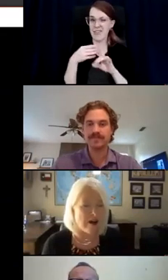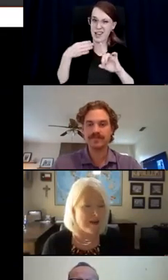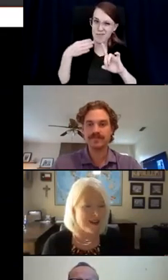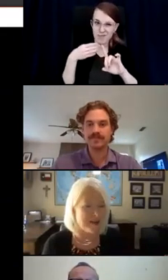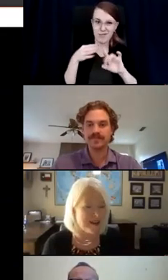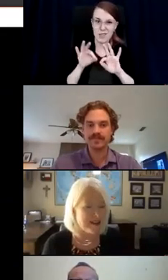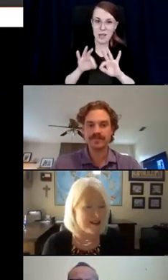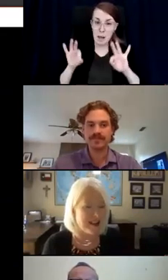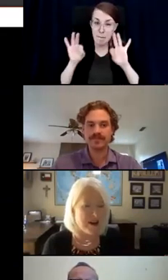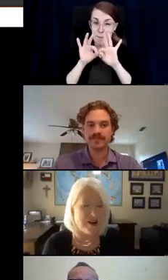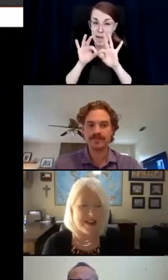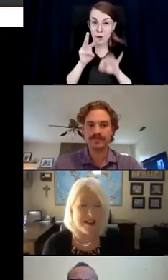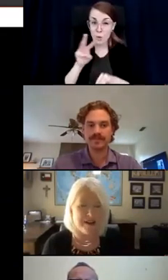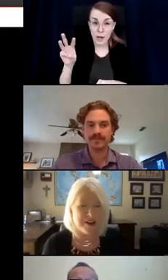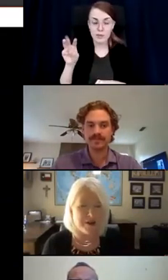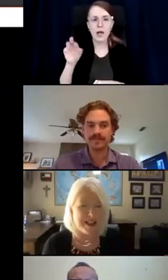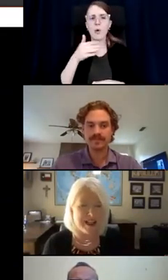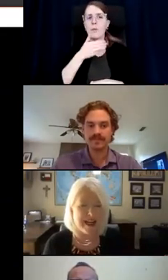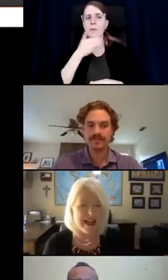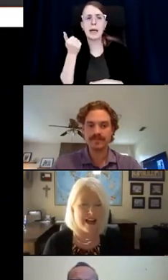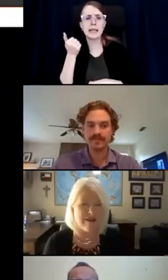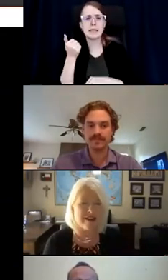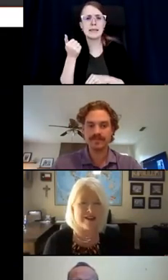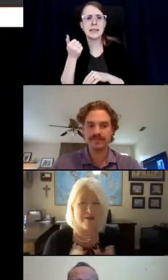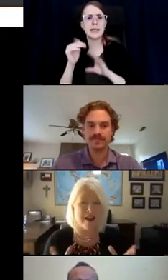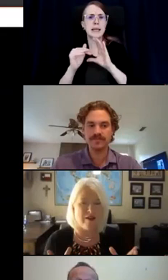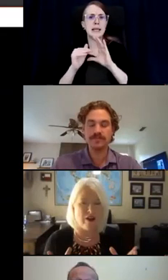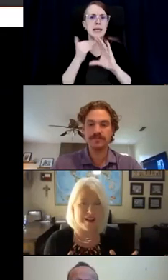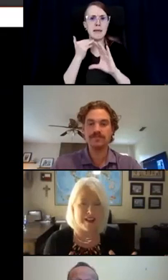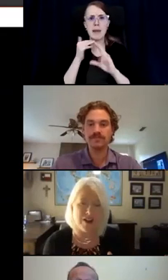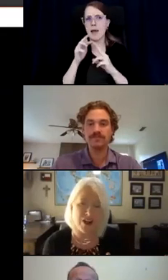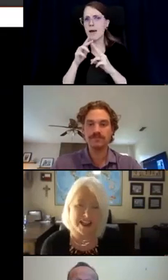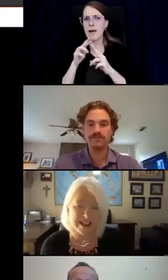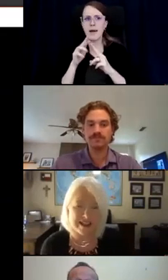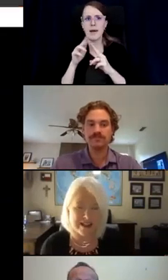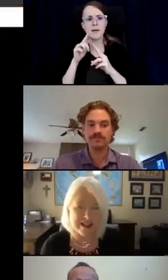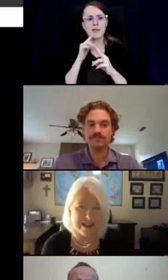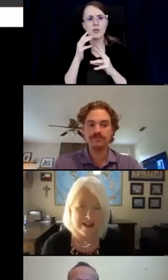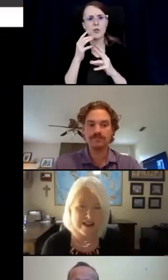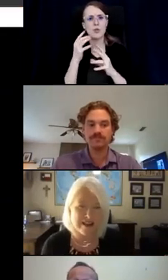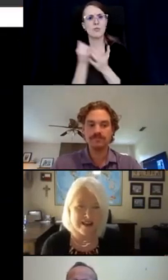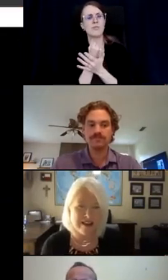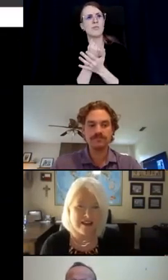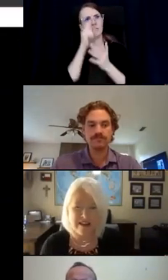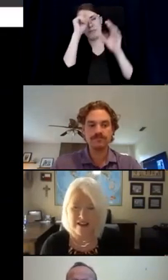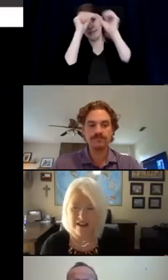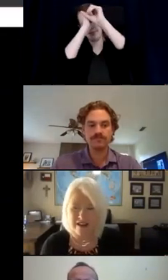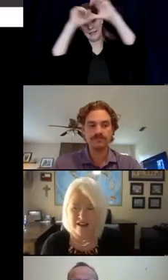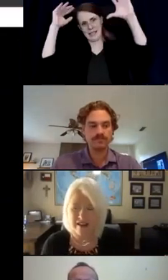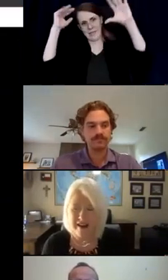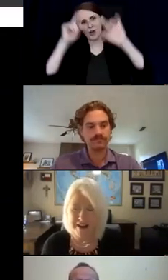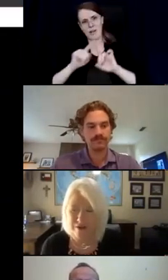or is it best to just email you guys individually to get kind of a snapshot of all of these different grants?